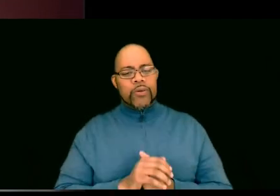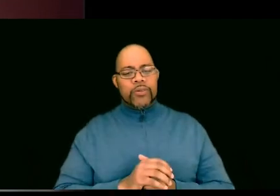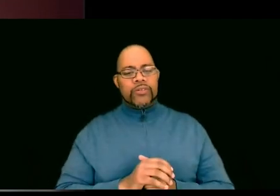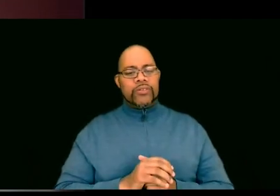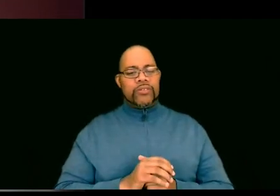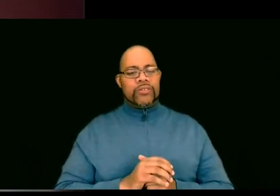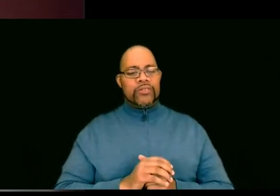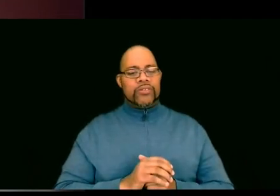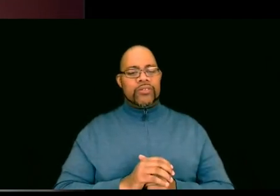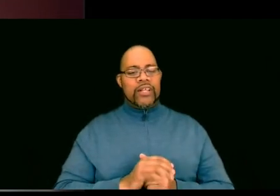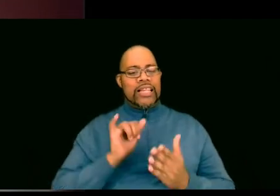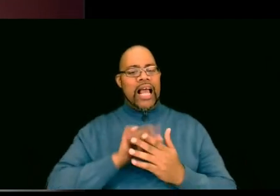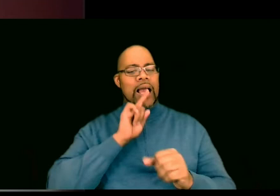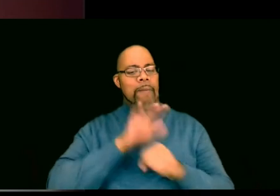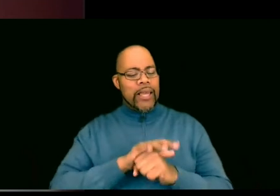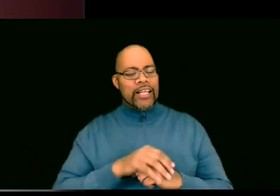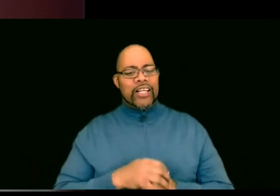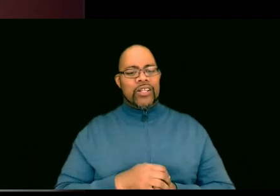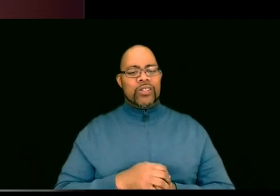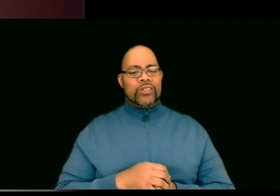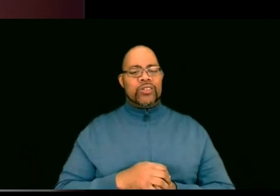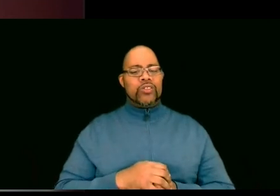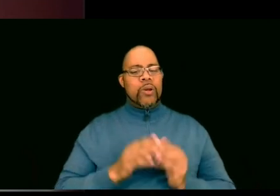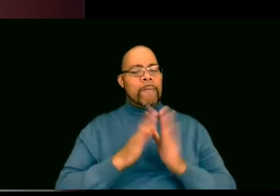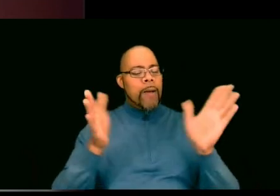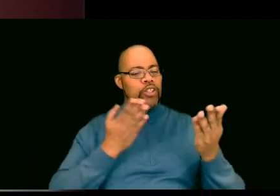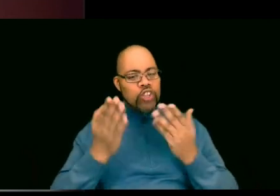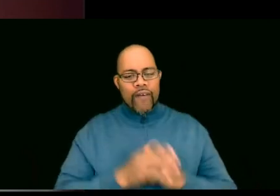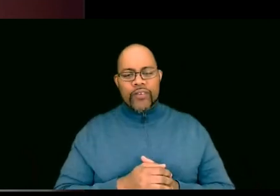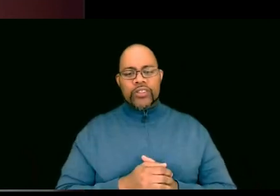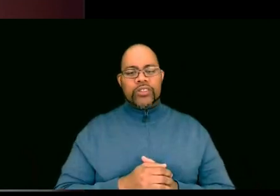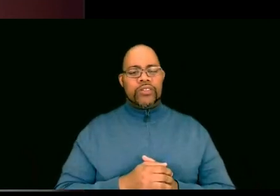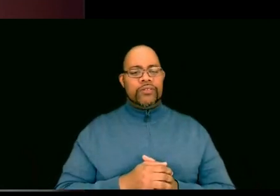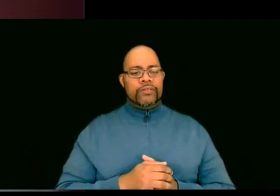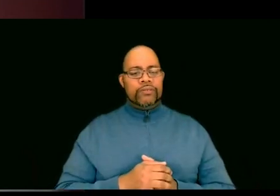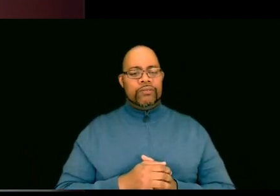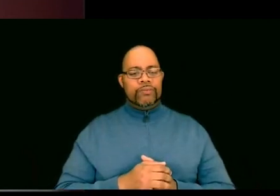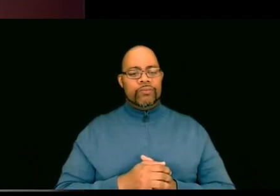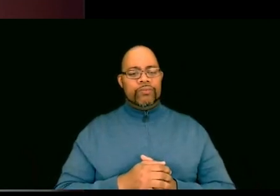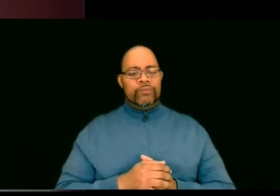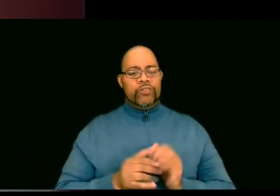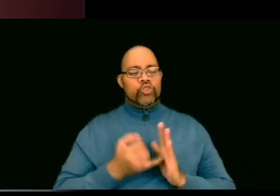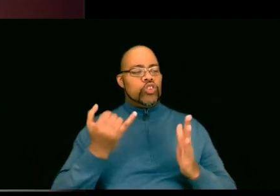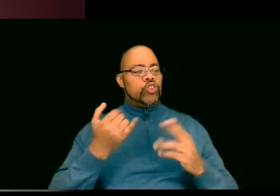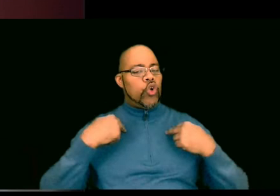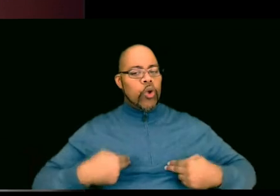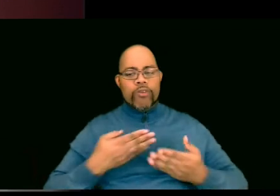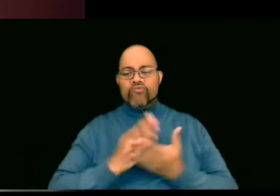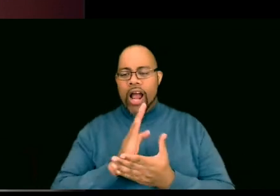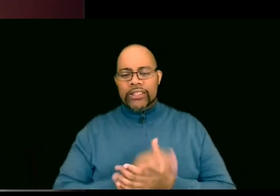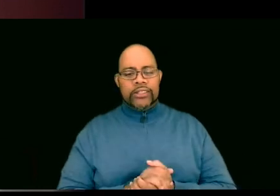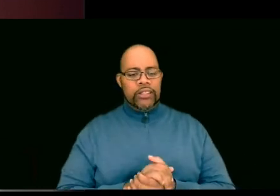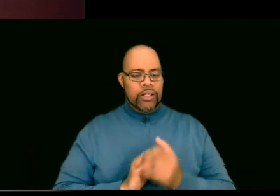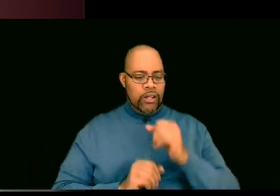people that are committed to public service or to, you know, just